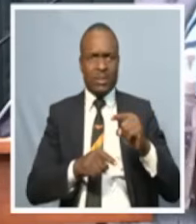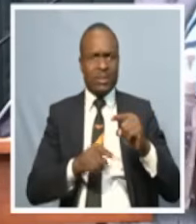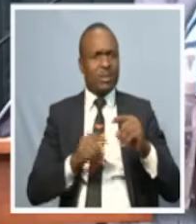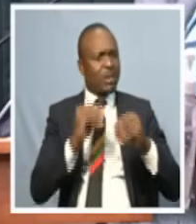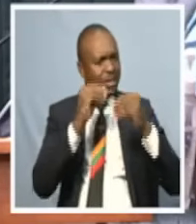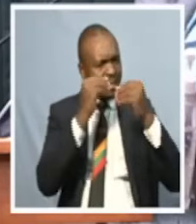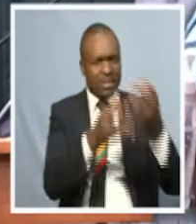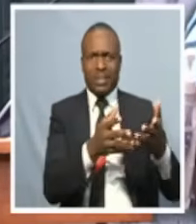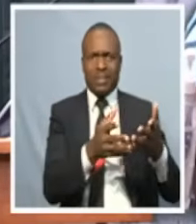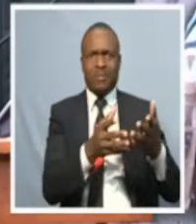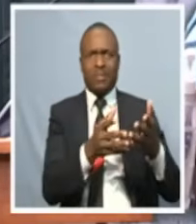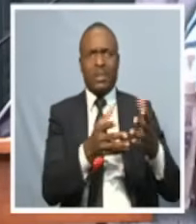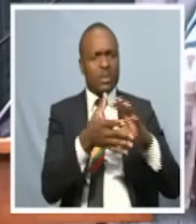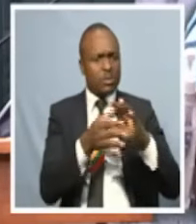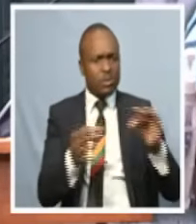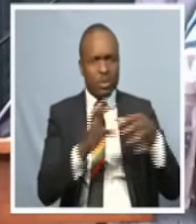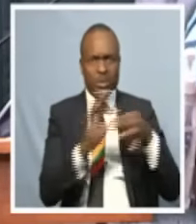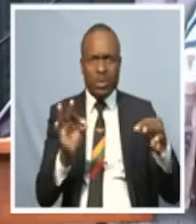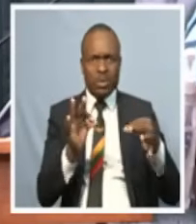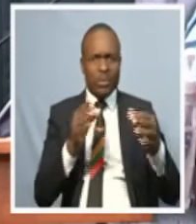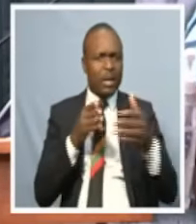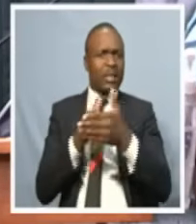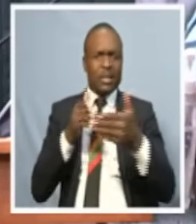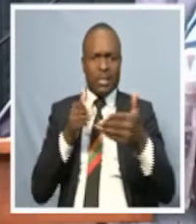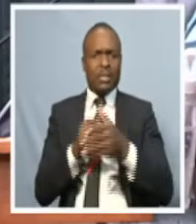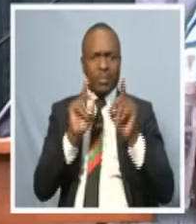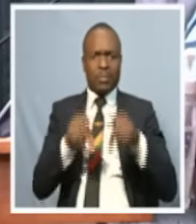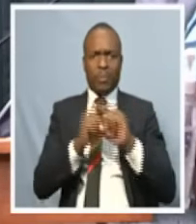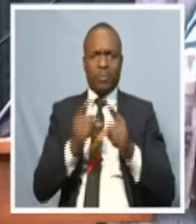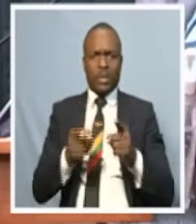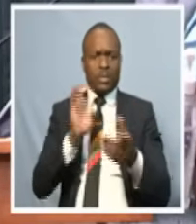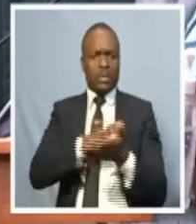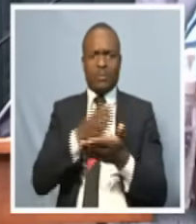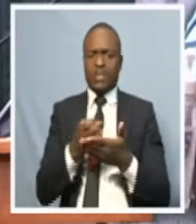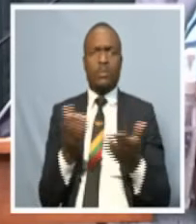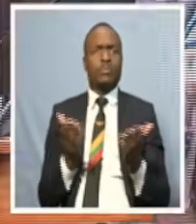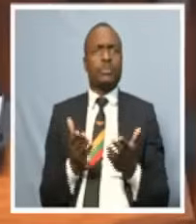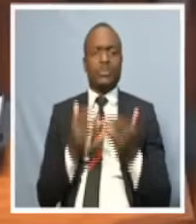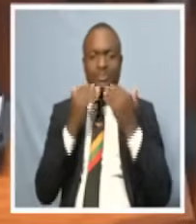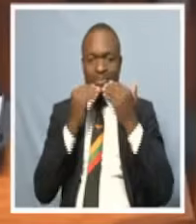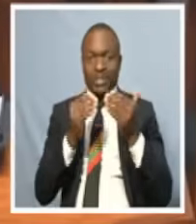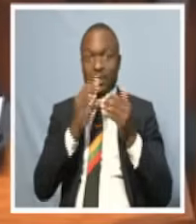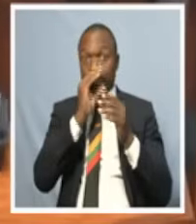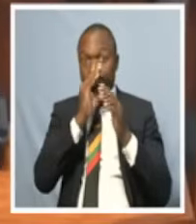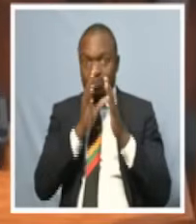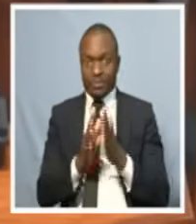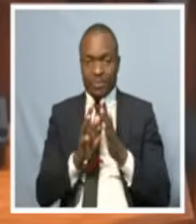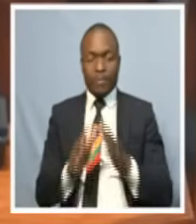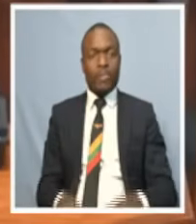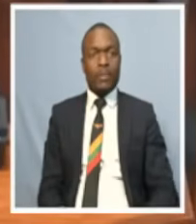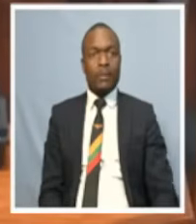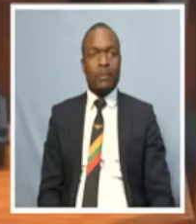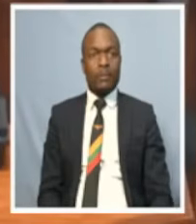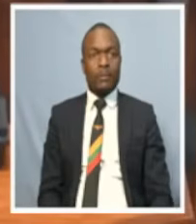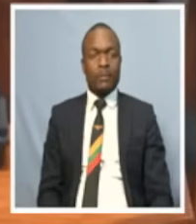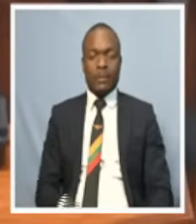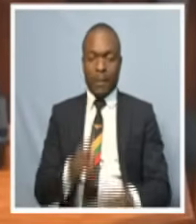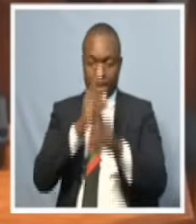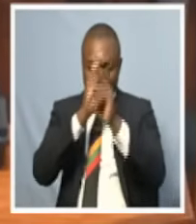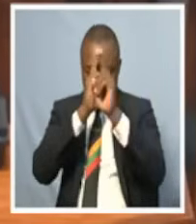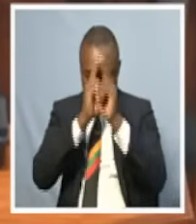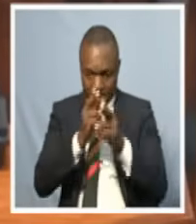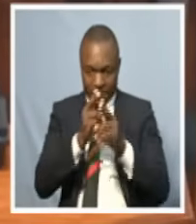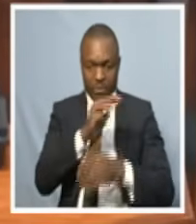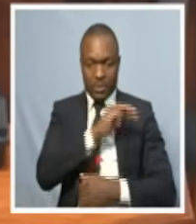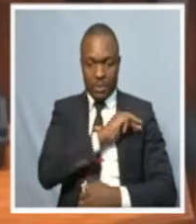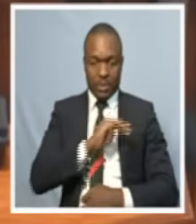aspersions against your colleagues when there's no evidence. I thank you, Madam Speaker. Thank you. The